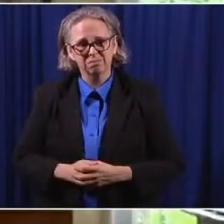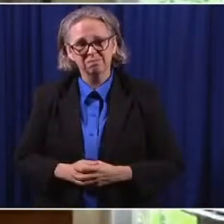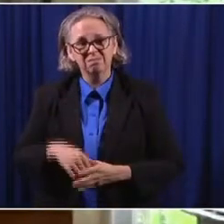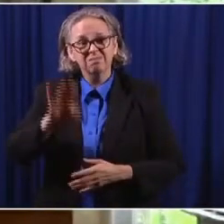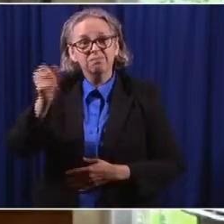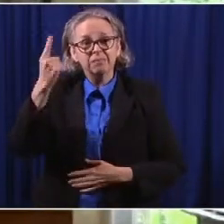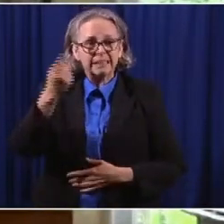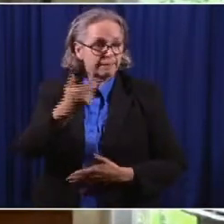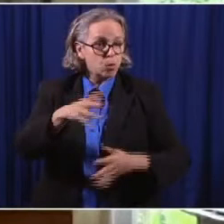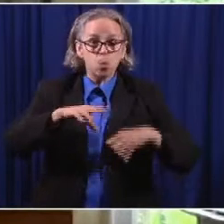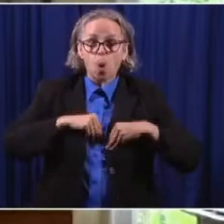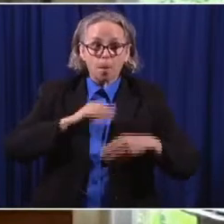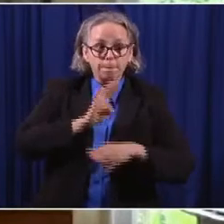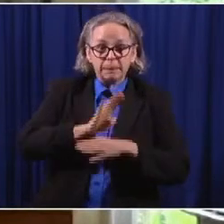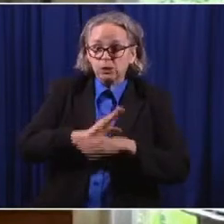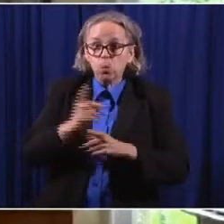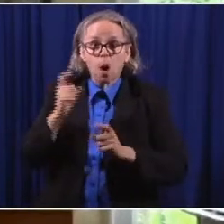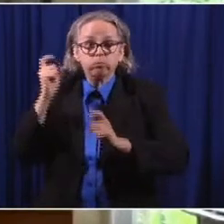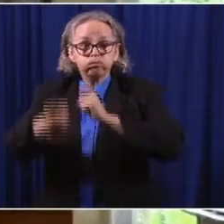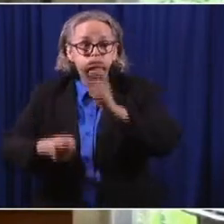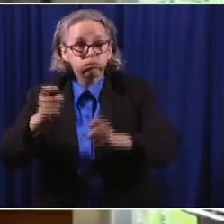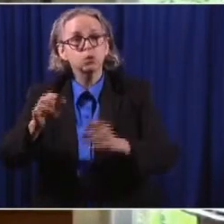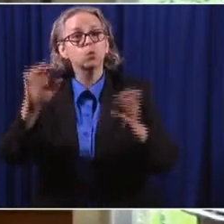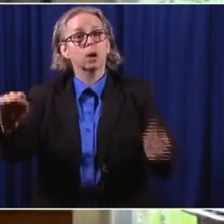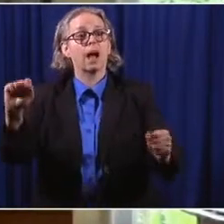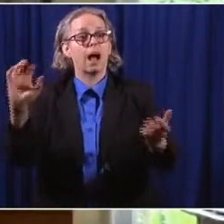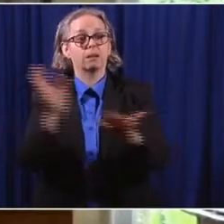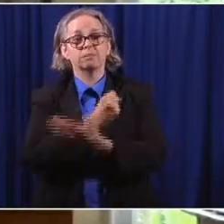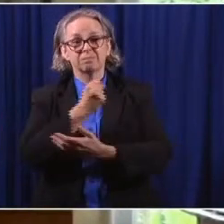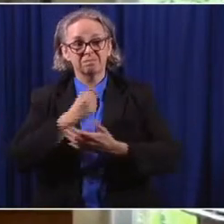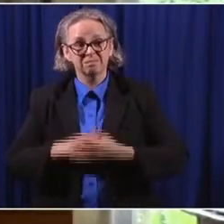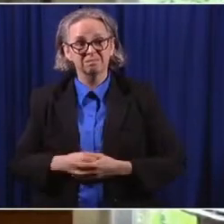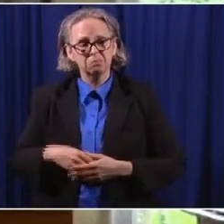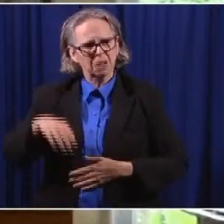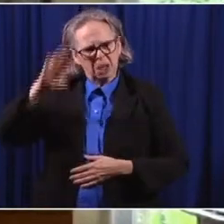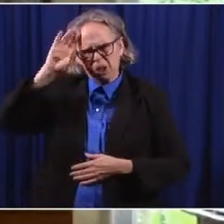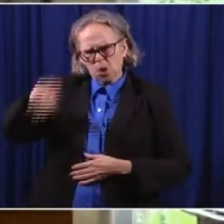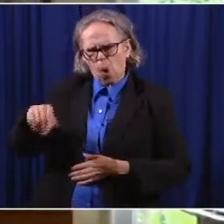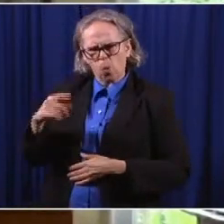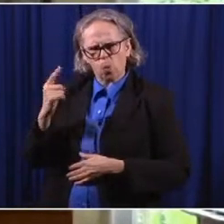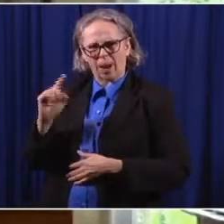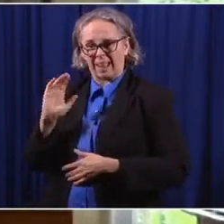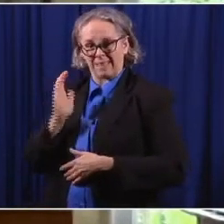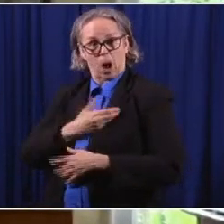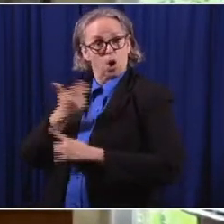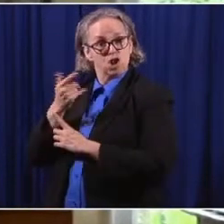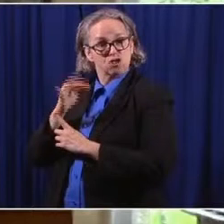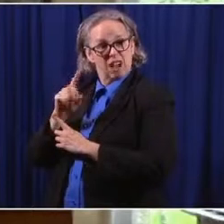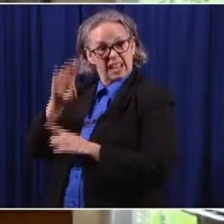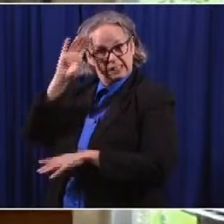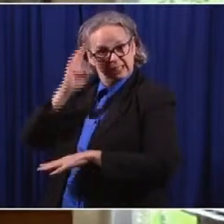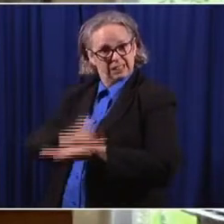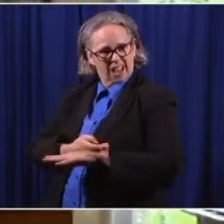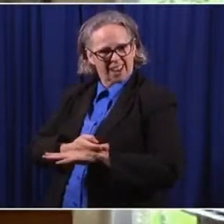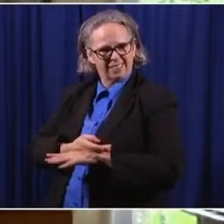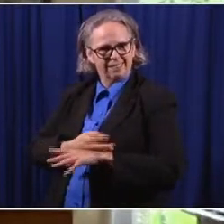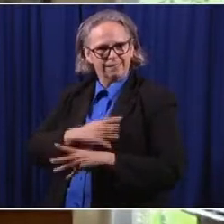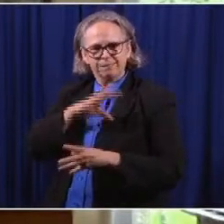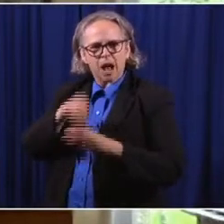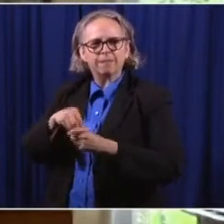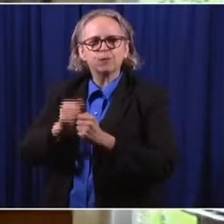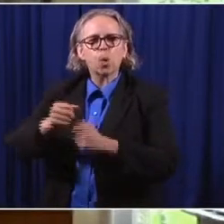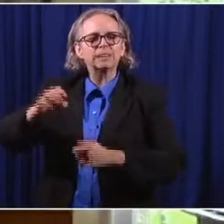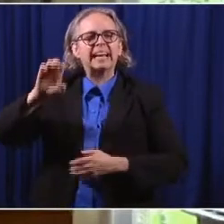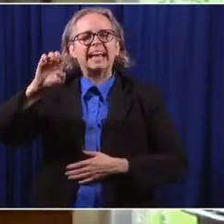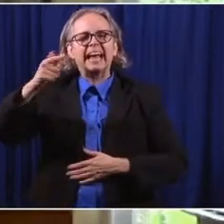grandsons did an Eagle Scout project that even helped with that, with their local food bank. So it's a day to really think